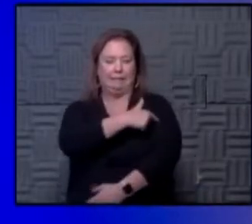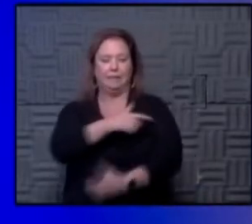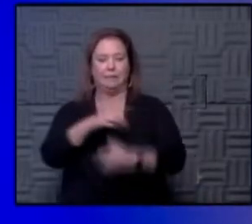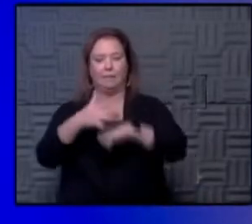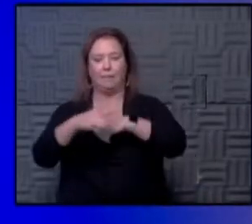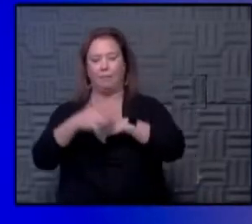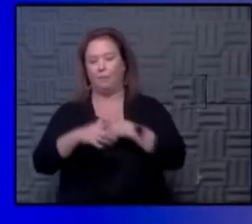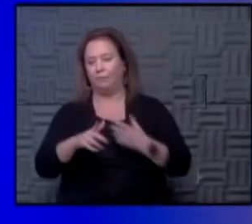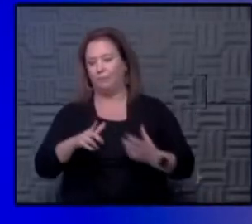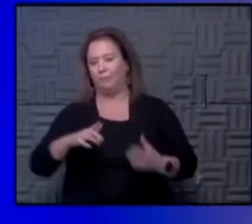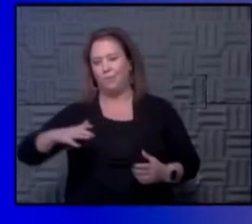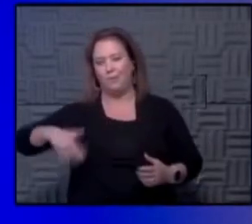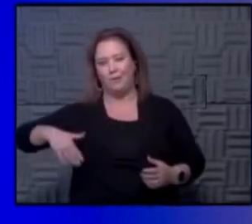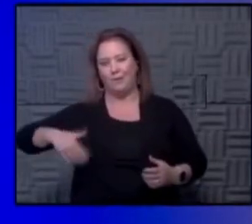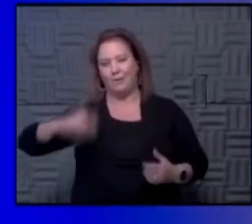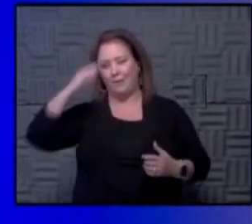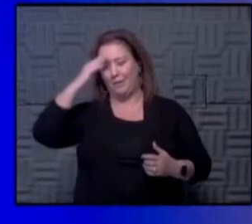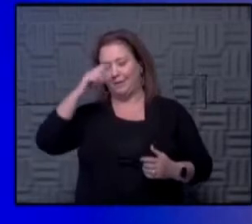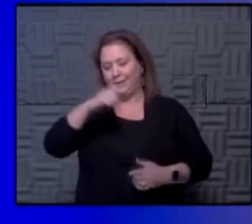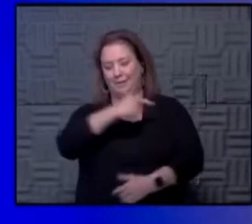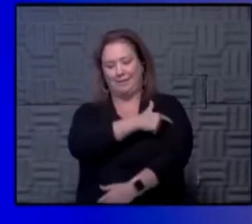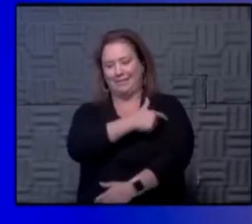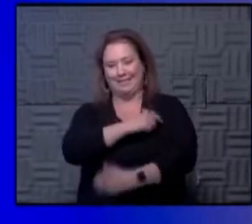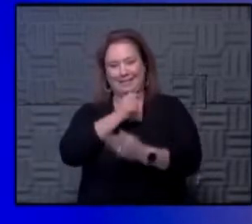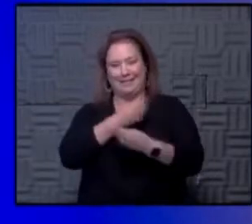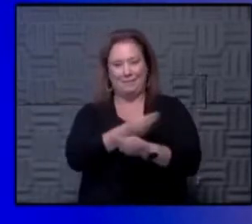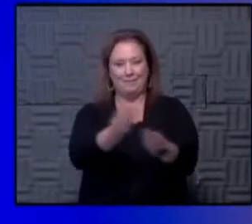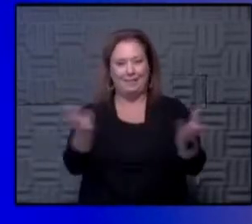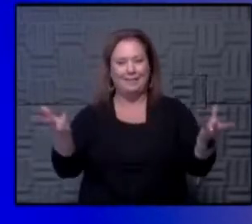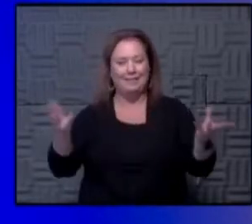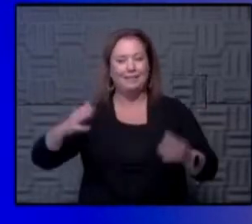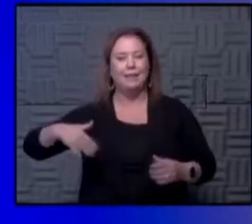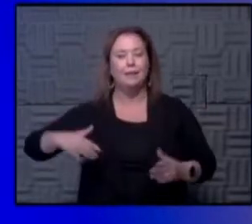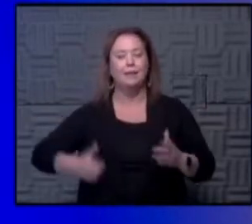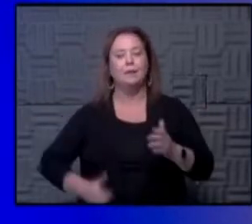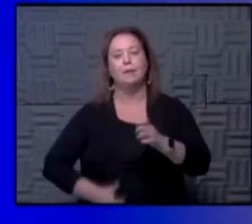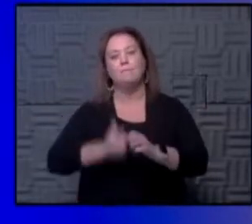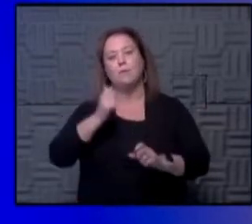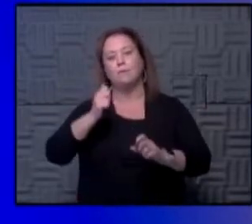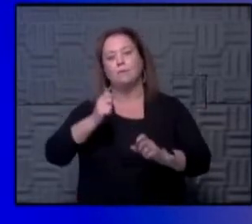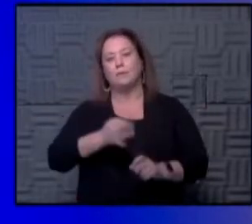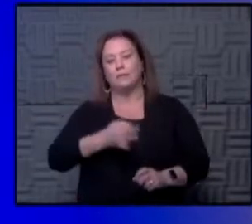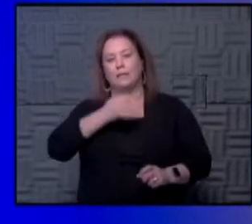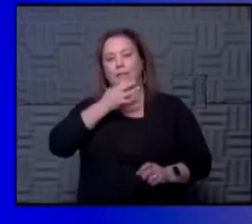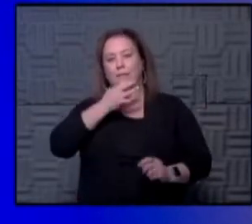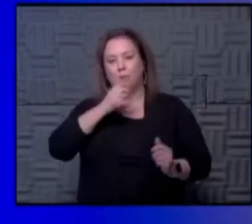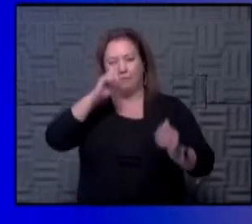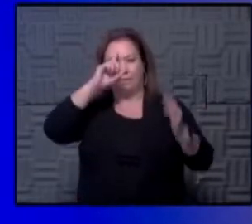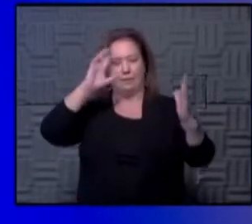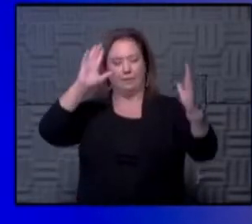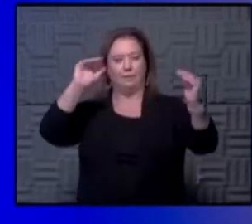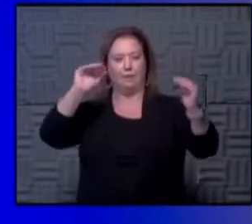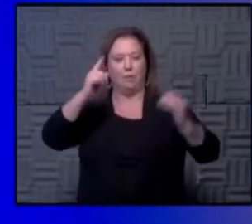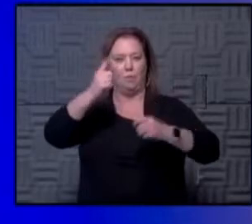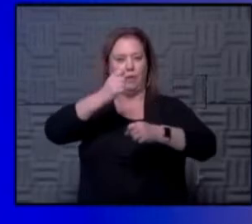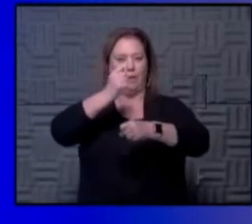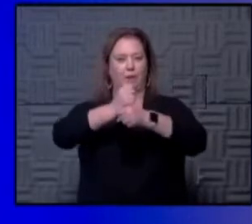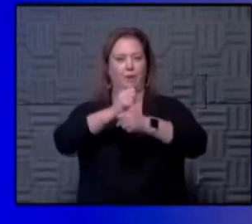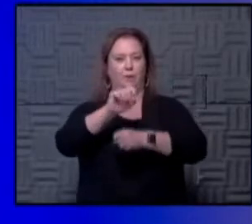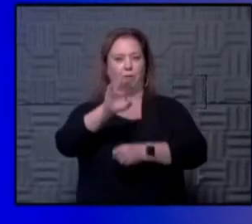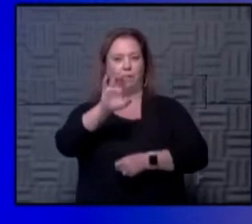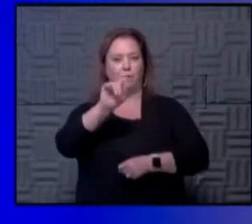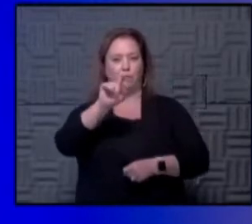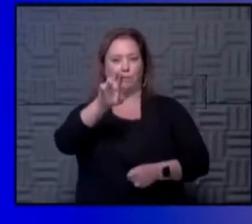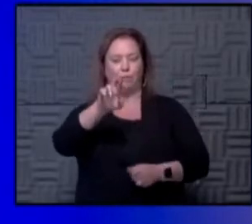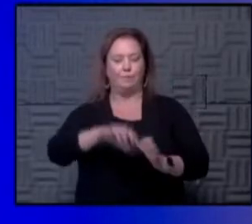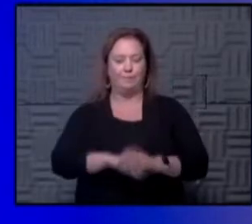I don't think we know that yet because the vaccine hasn't even been released. But I think most people, most experts do anticipate at least a yearly booster for the